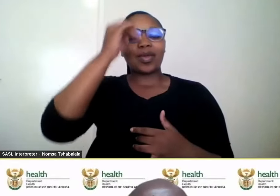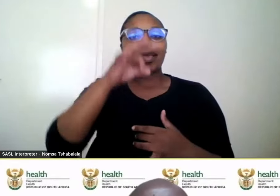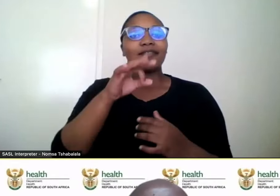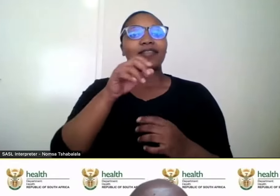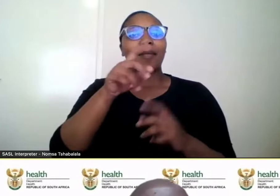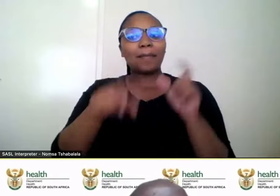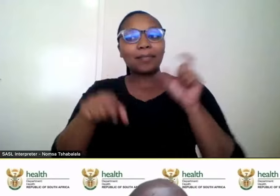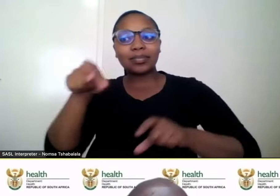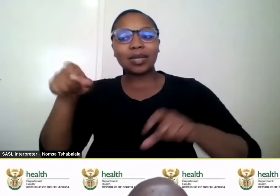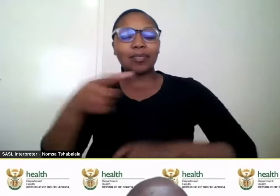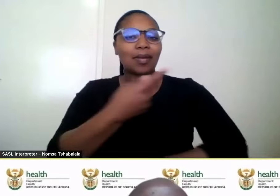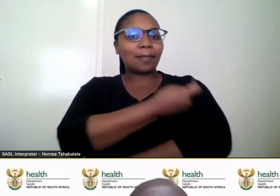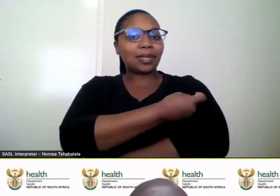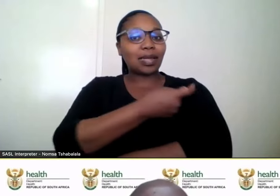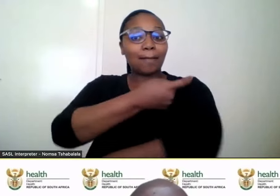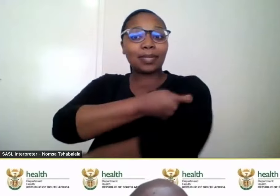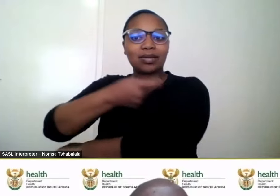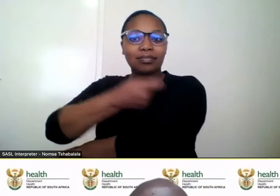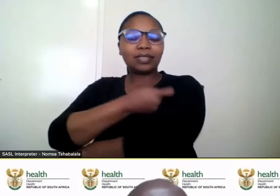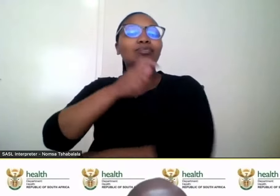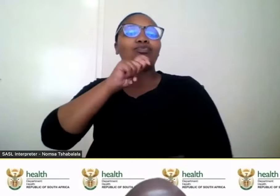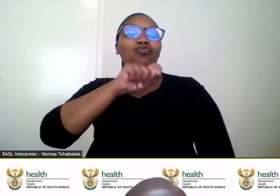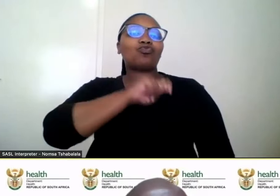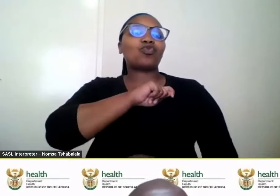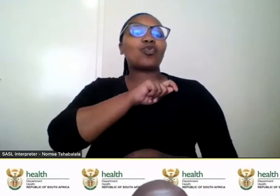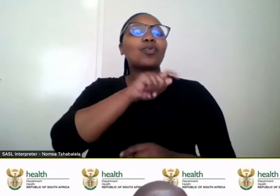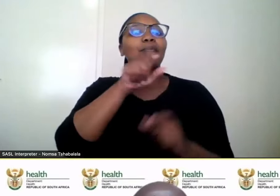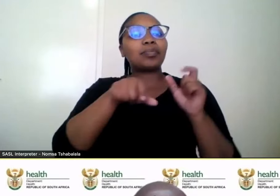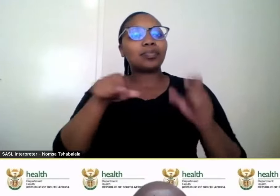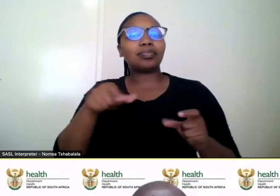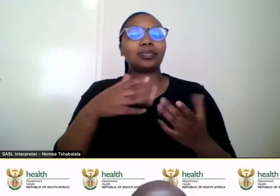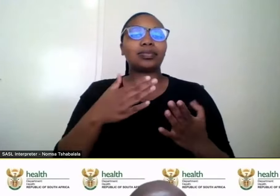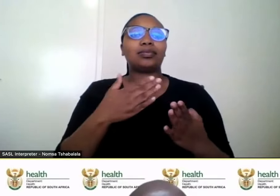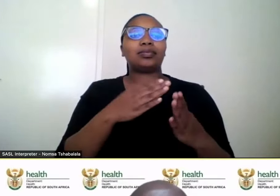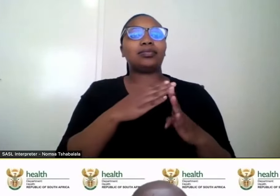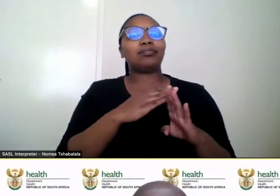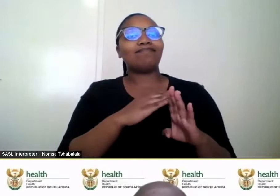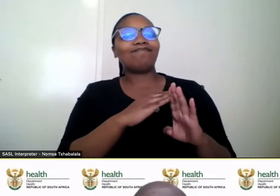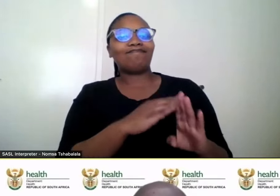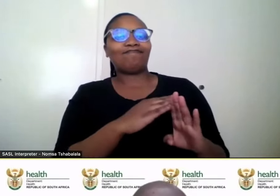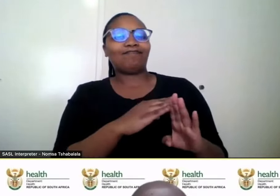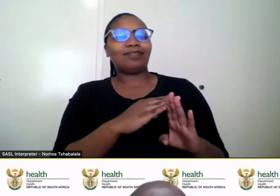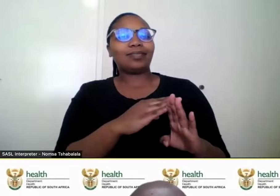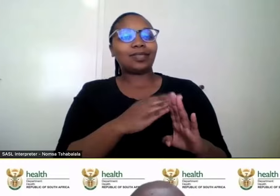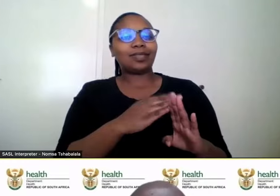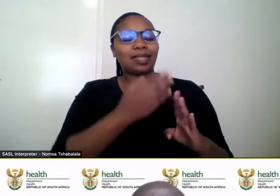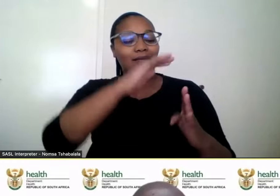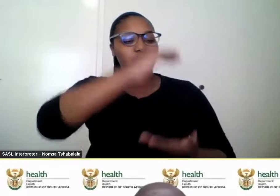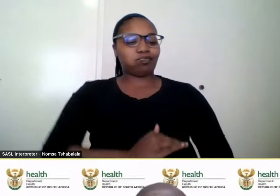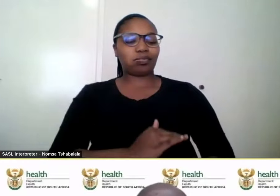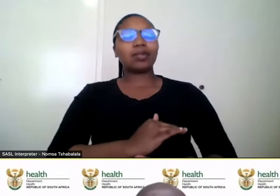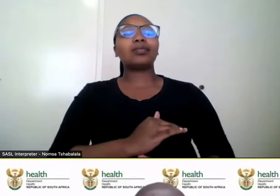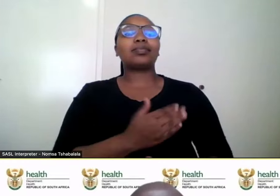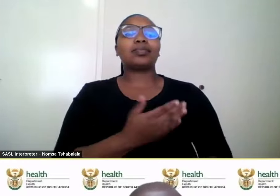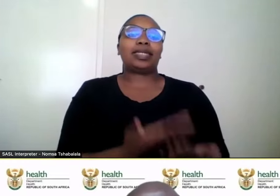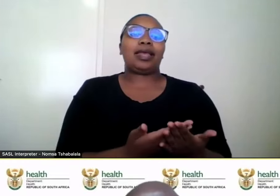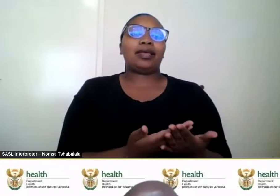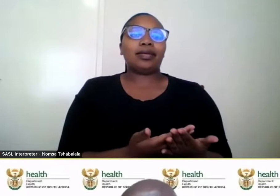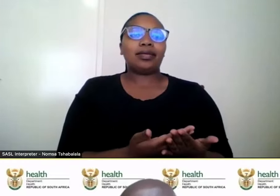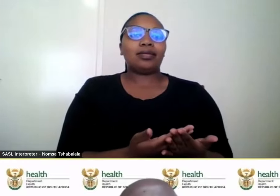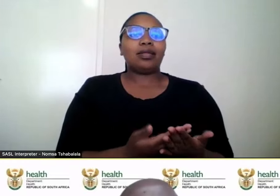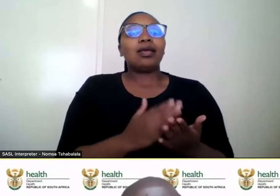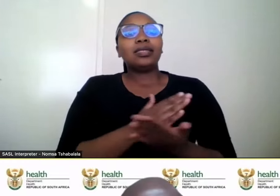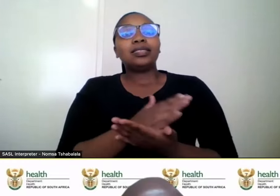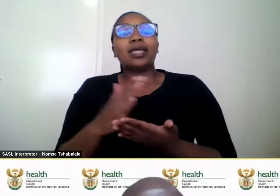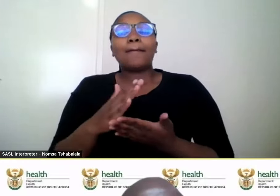vaccinated, we can limit even the number of mutations. And also, when people who have some form